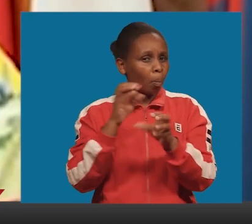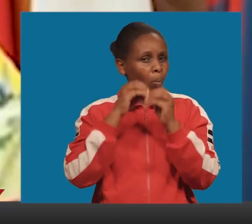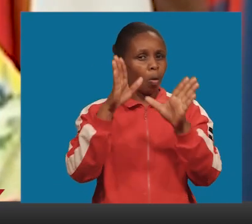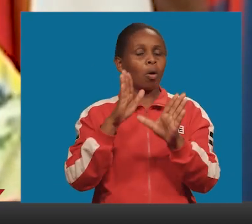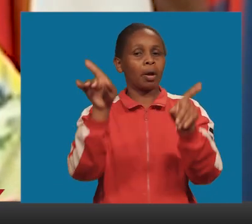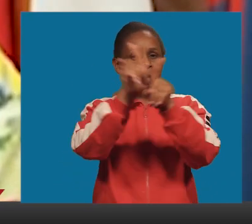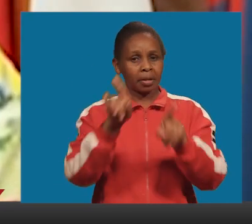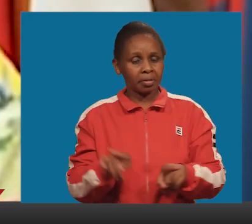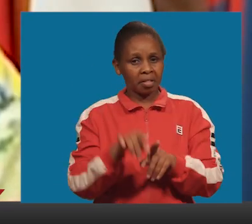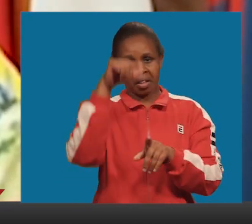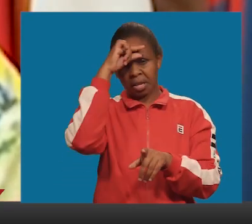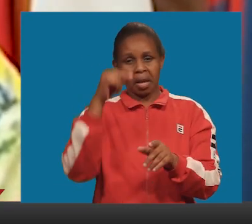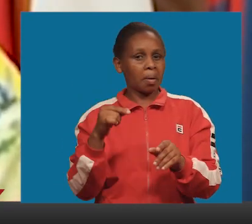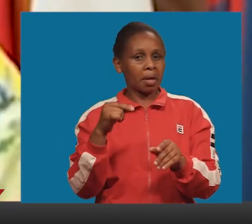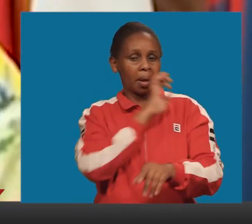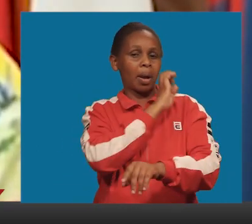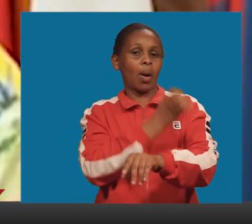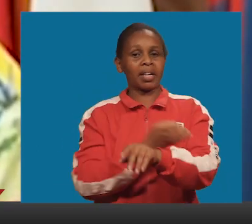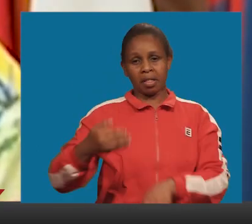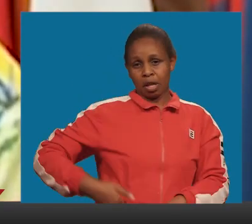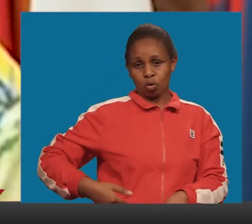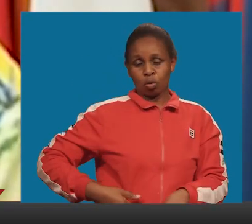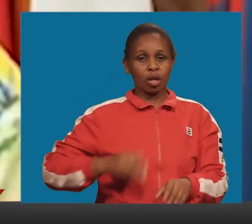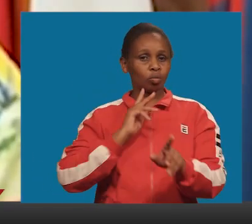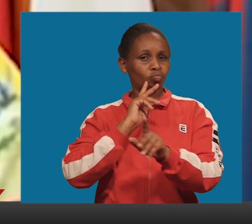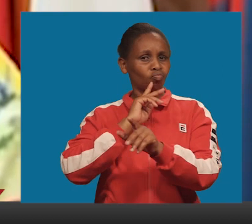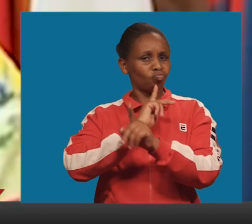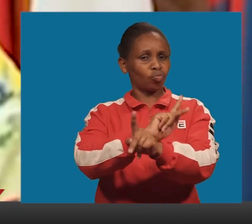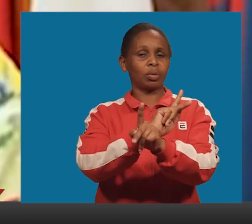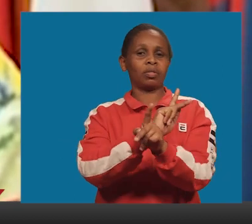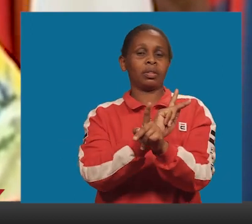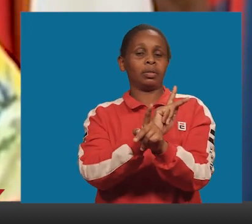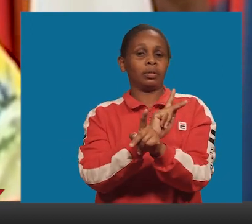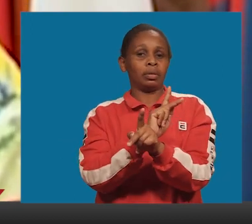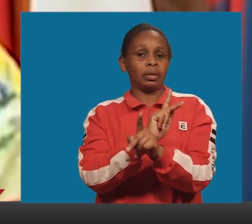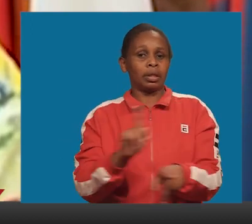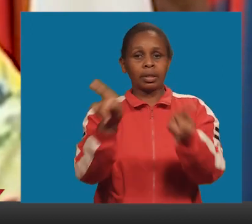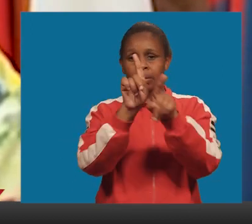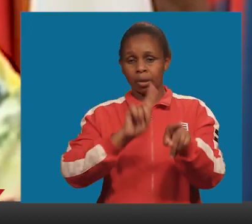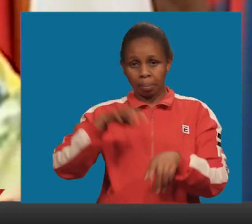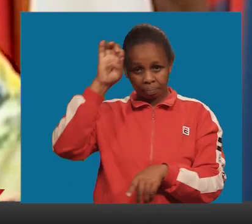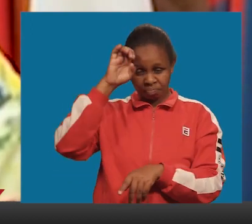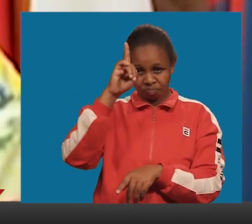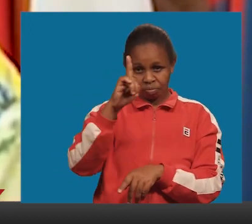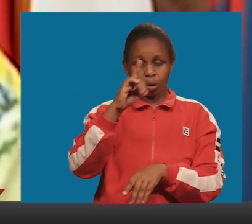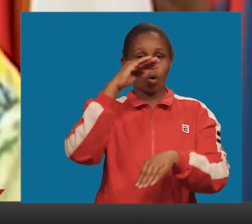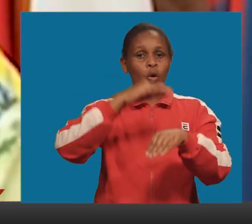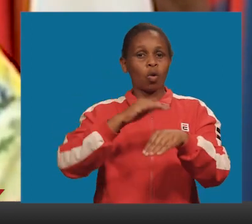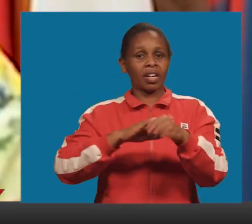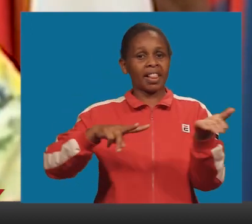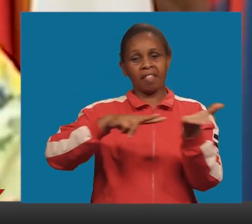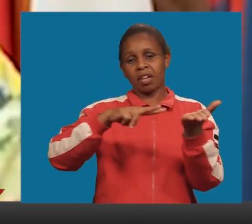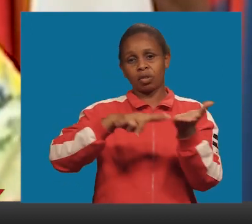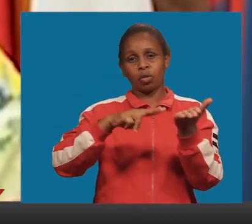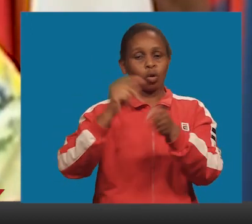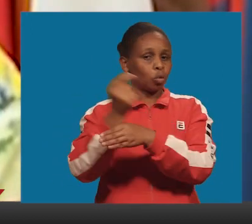on states, especially in empowering the youth to prevent resurgency. Education, vocational training,